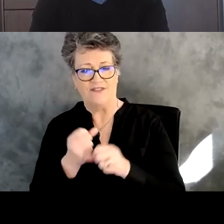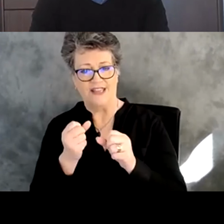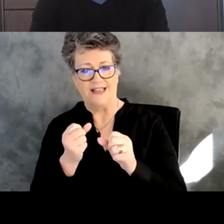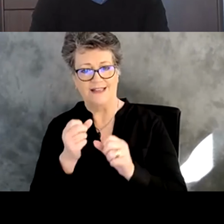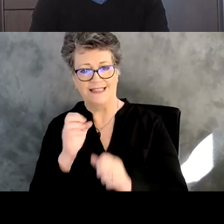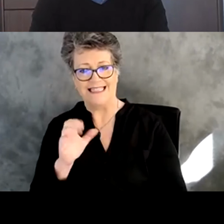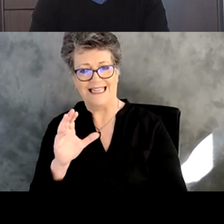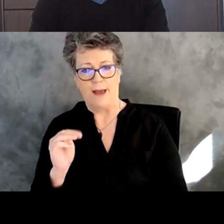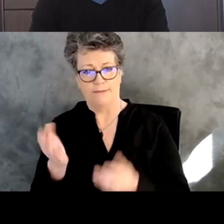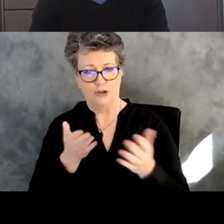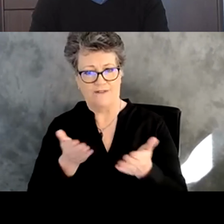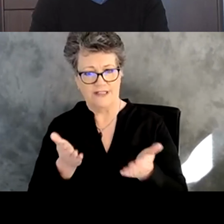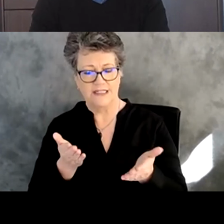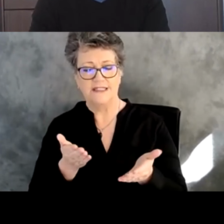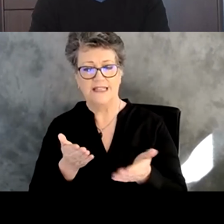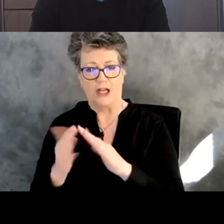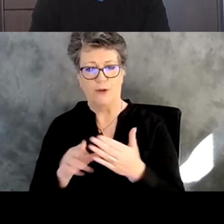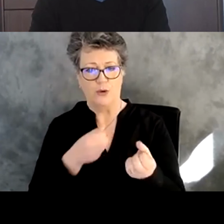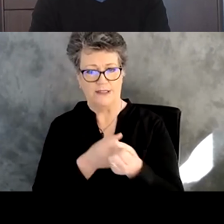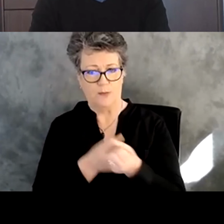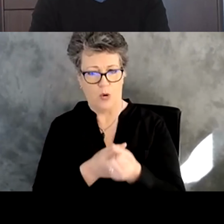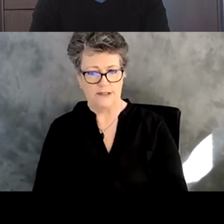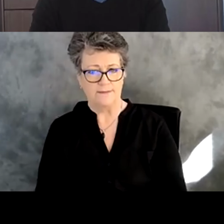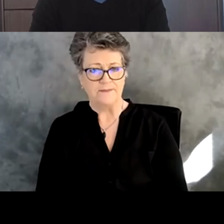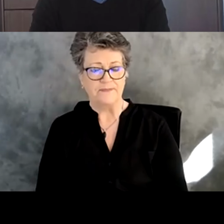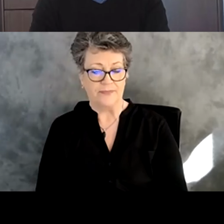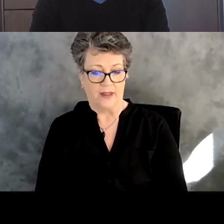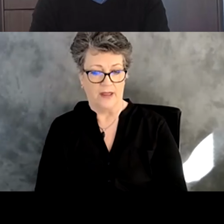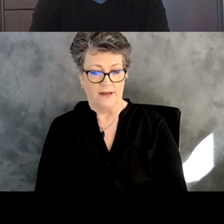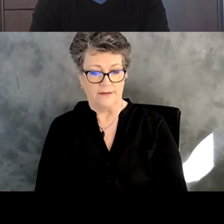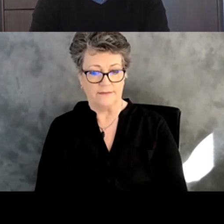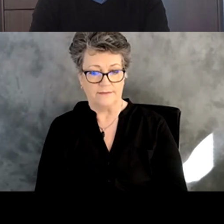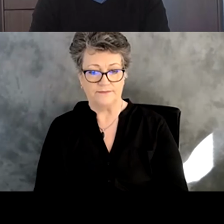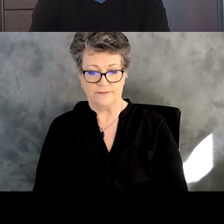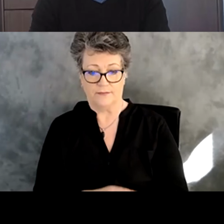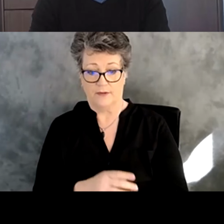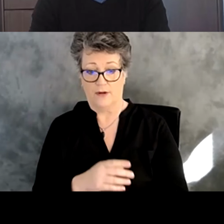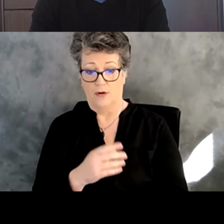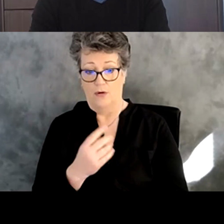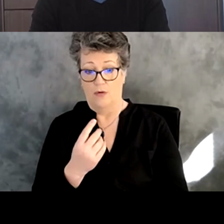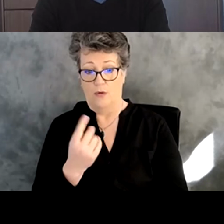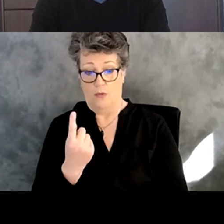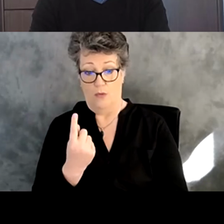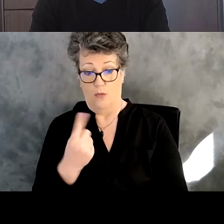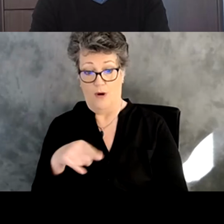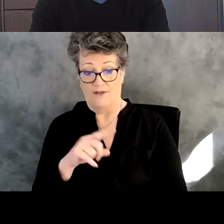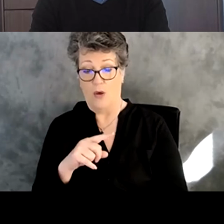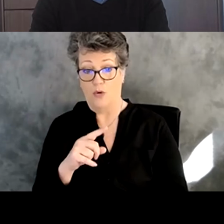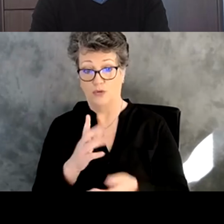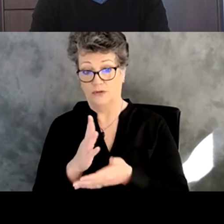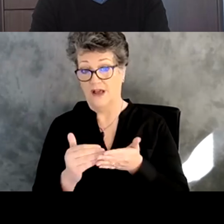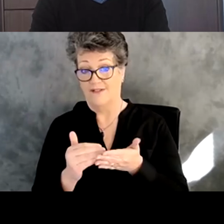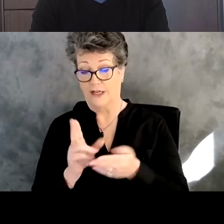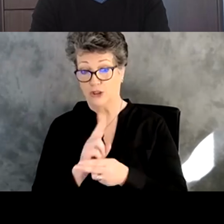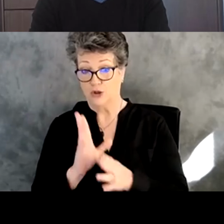services and community supports. We are in one of those elements of consumer protection that